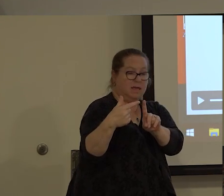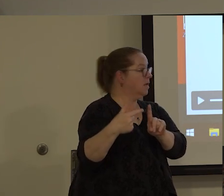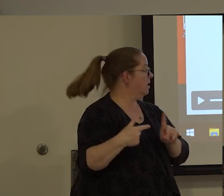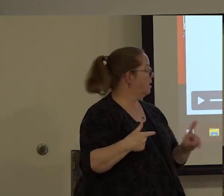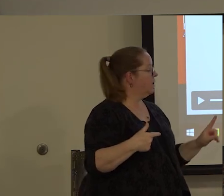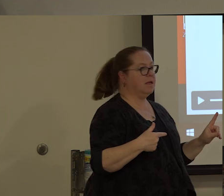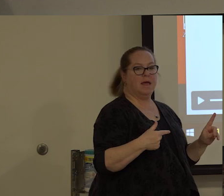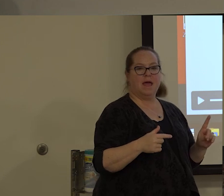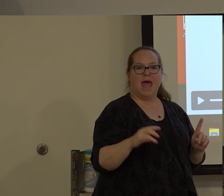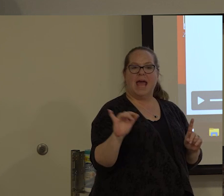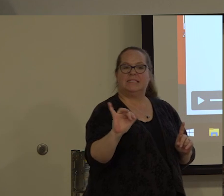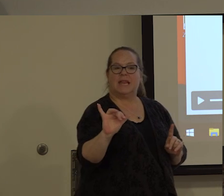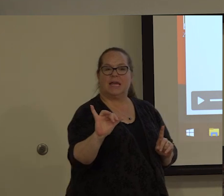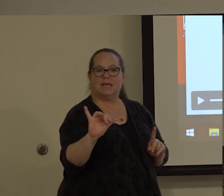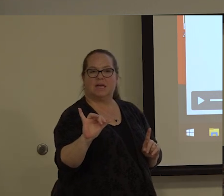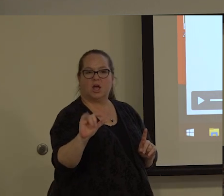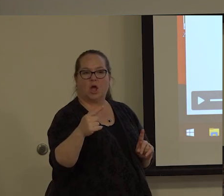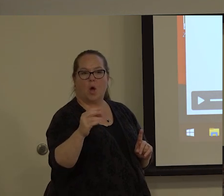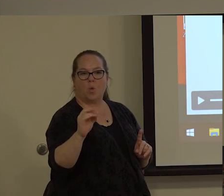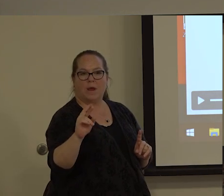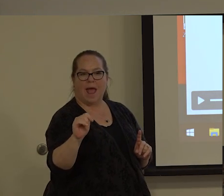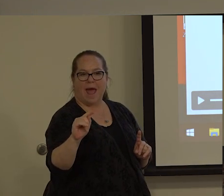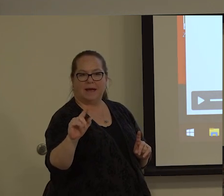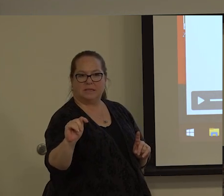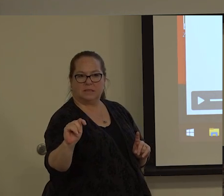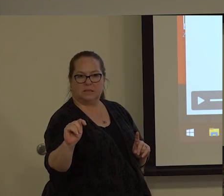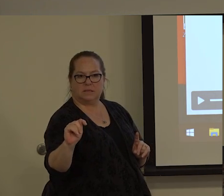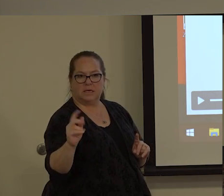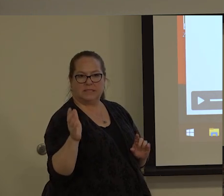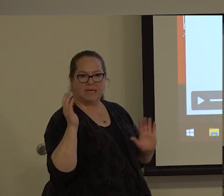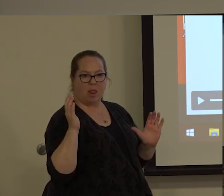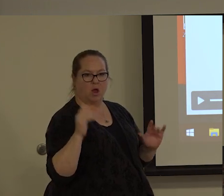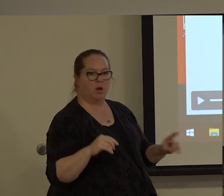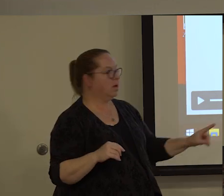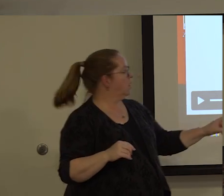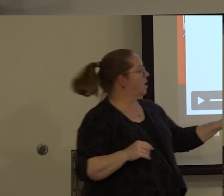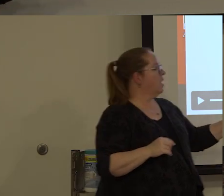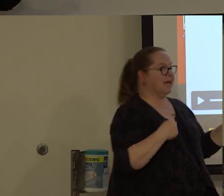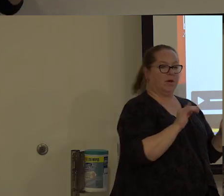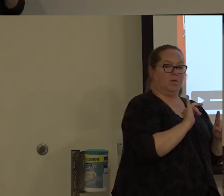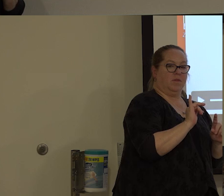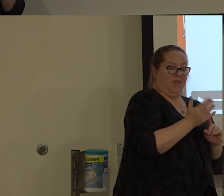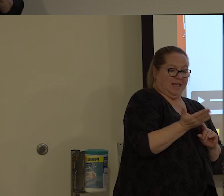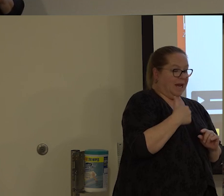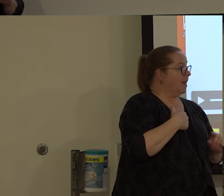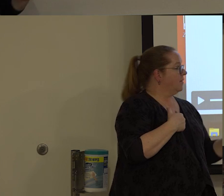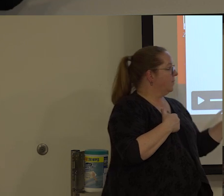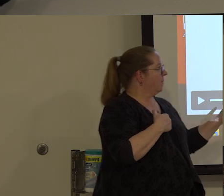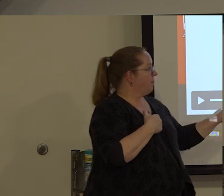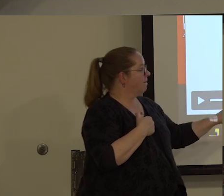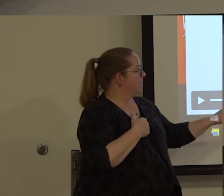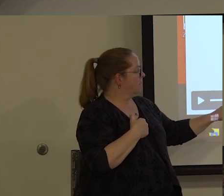is, again, a very rough example of myself giving an introduction of who I am, where I'm from, things that I like.